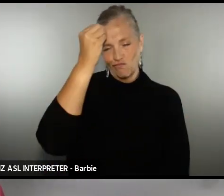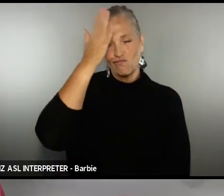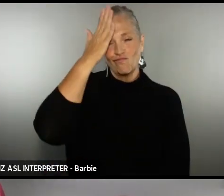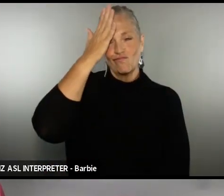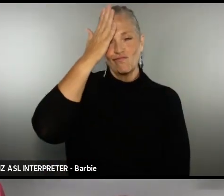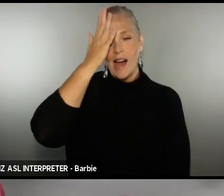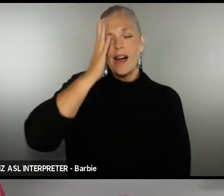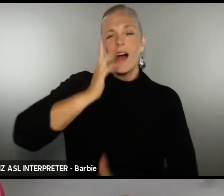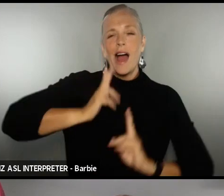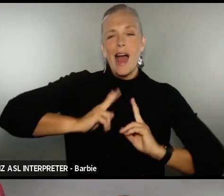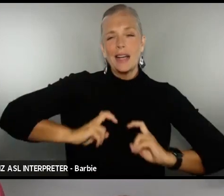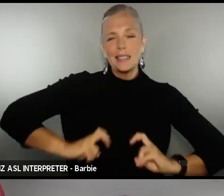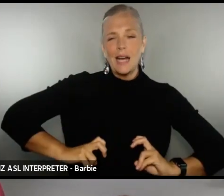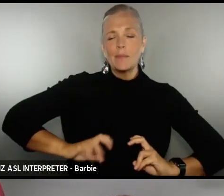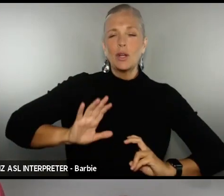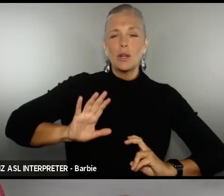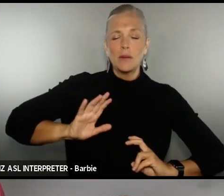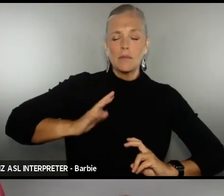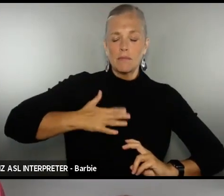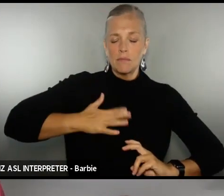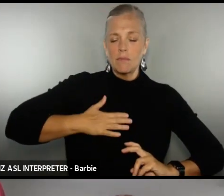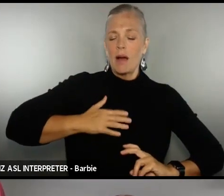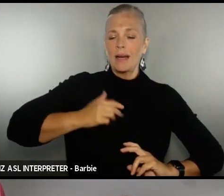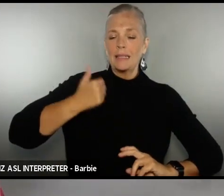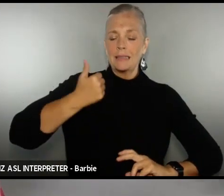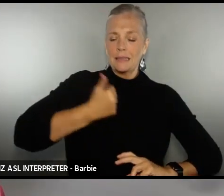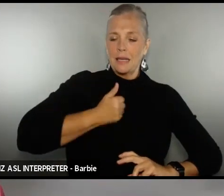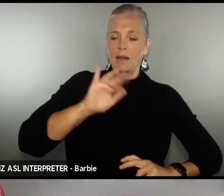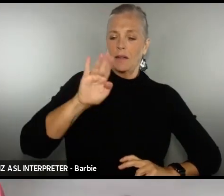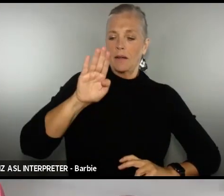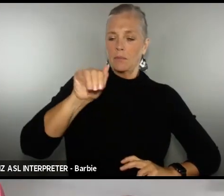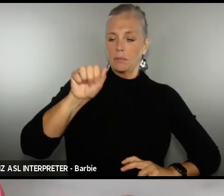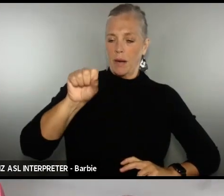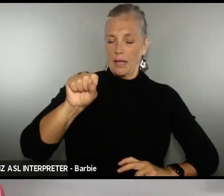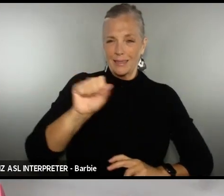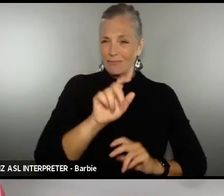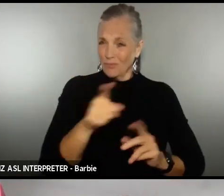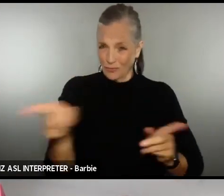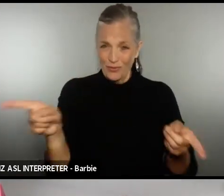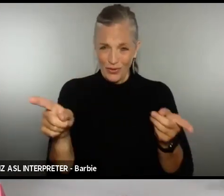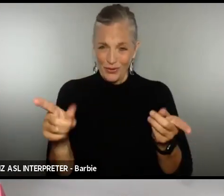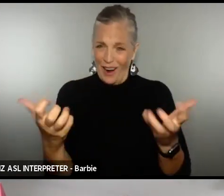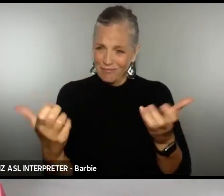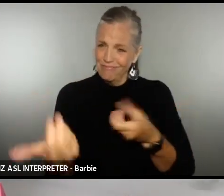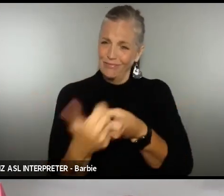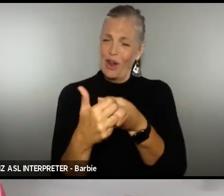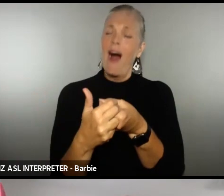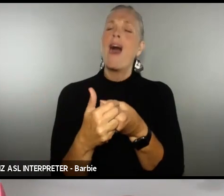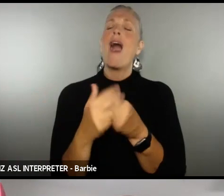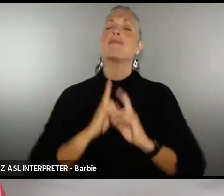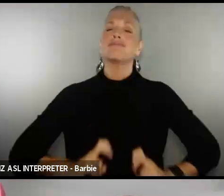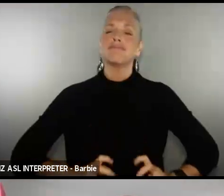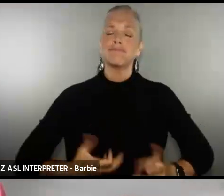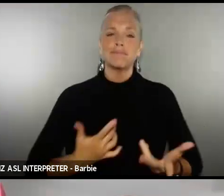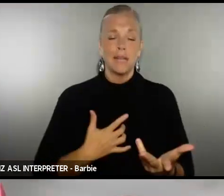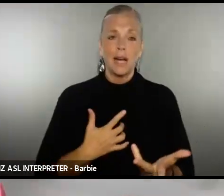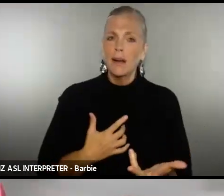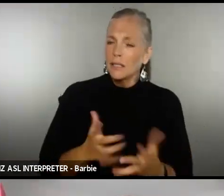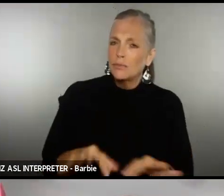self-biases. It's okay to be wrong, is one thing STE has taught me. It's okay to approach something incorrectly with the best